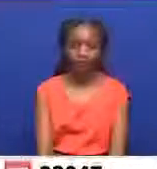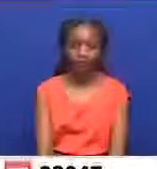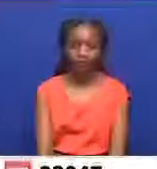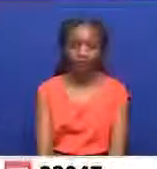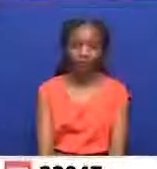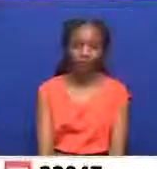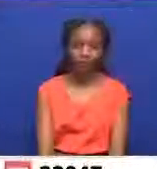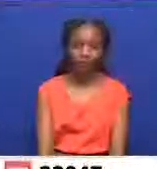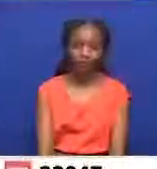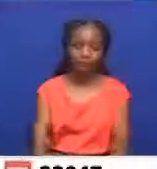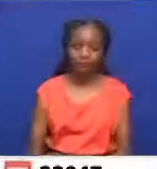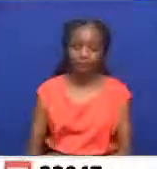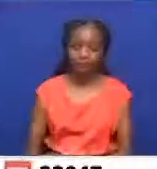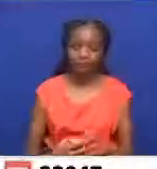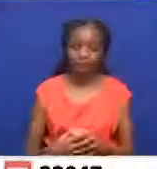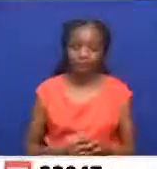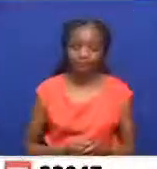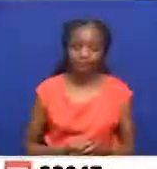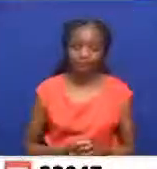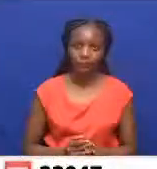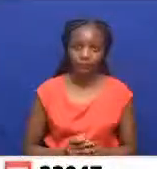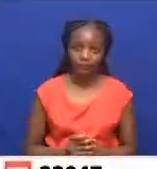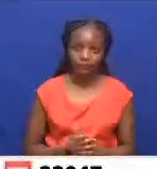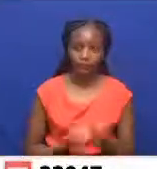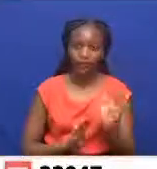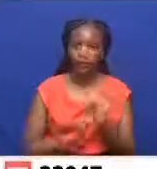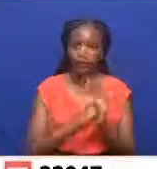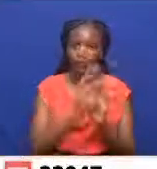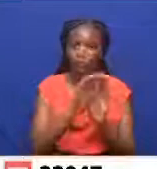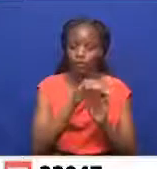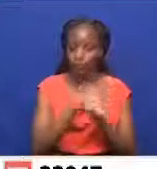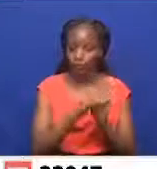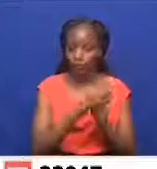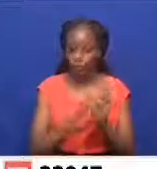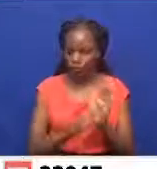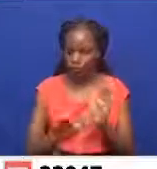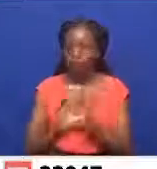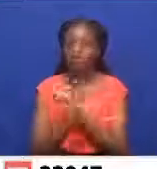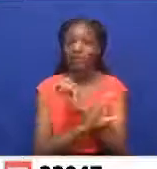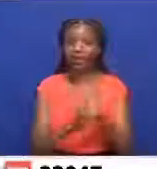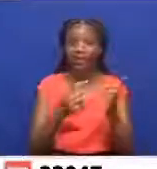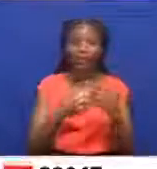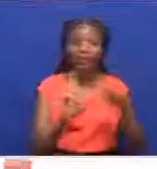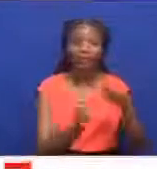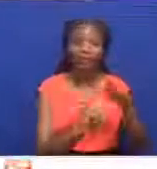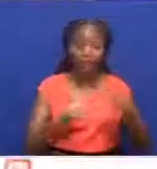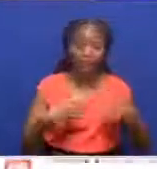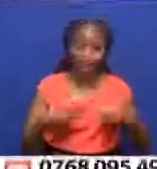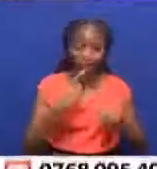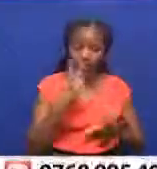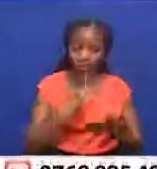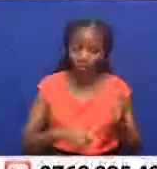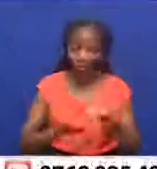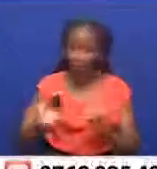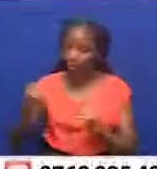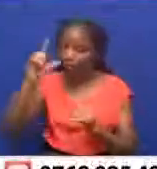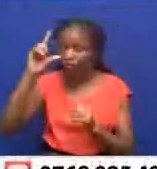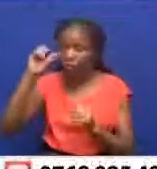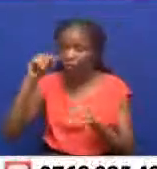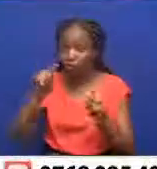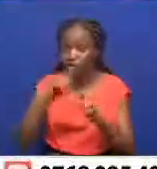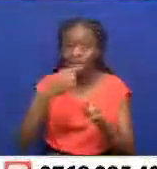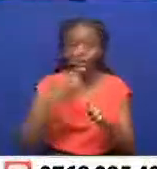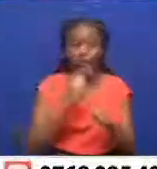Despite the drop in the COVID-19 curve in the country, the Ministry of Health says counties of Mombasa and Turkana